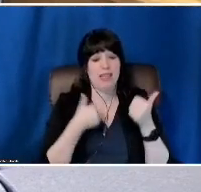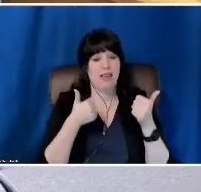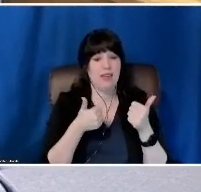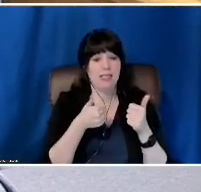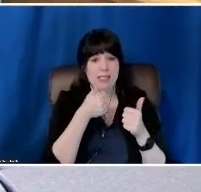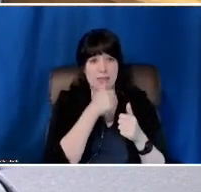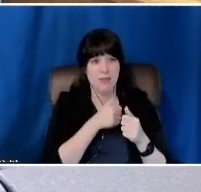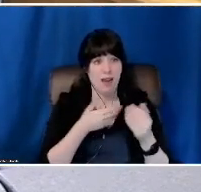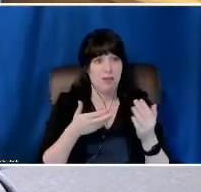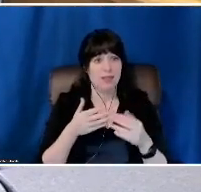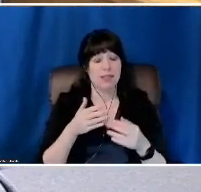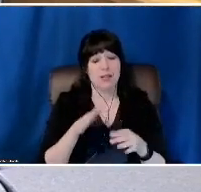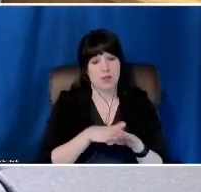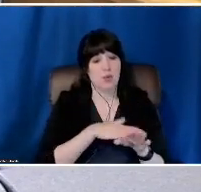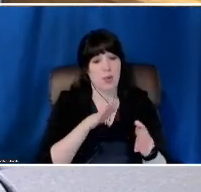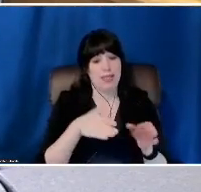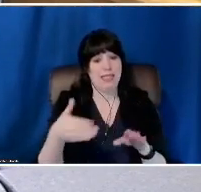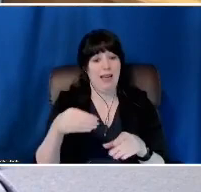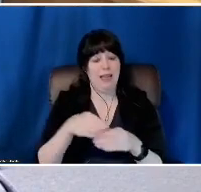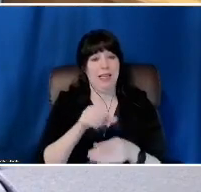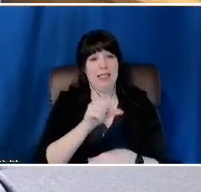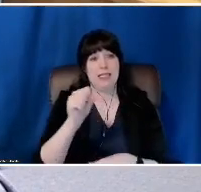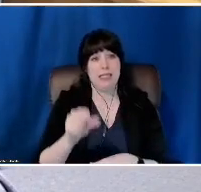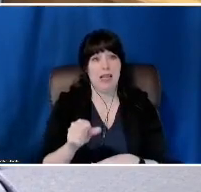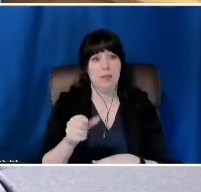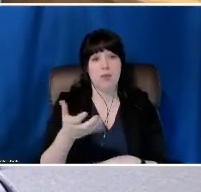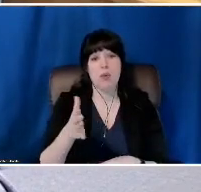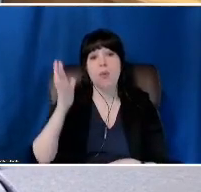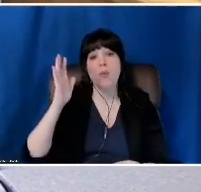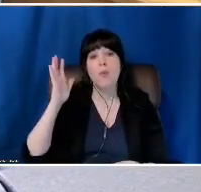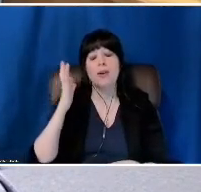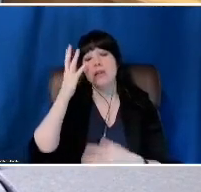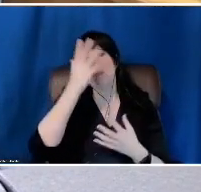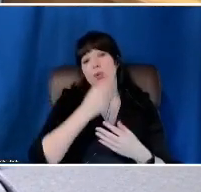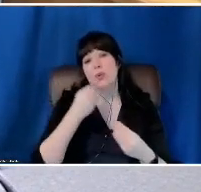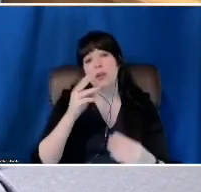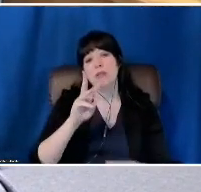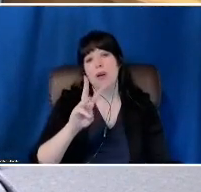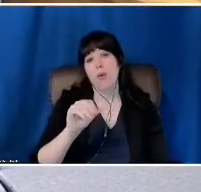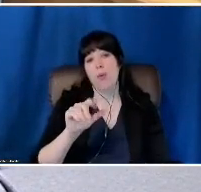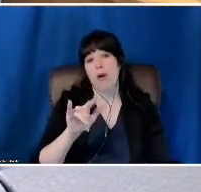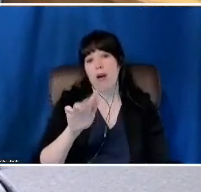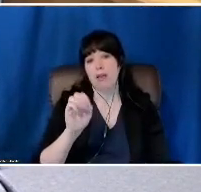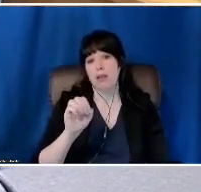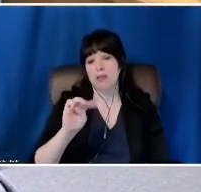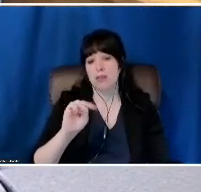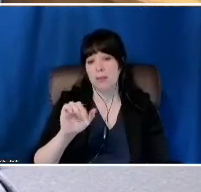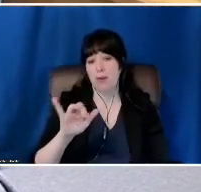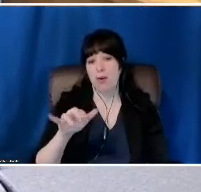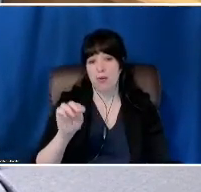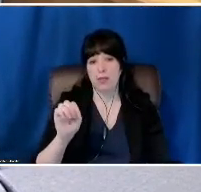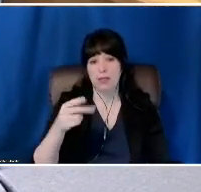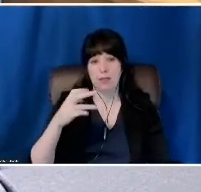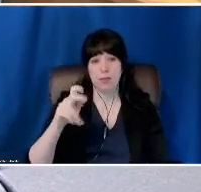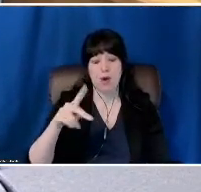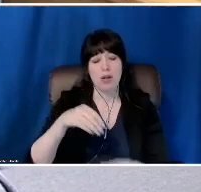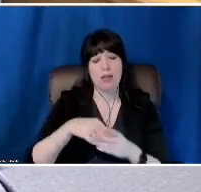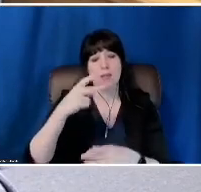and slowly dying in Salem's once beautiful Wallace Marine Park in Polk County, Oregon.